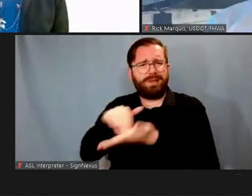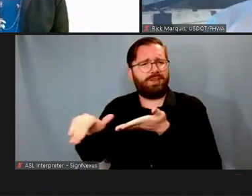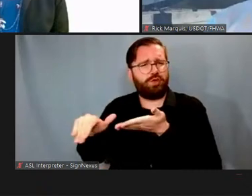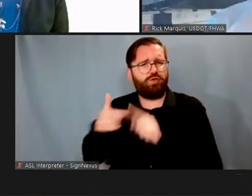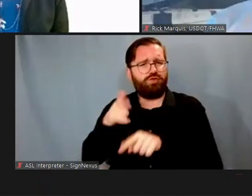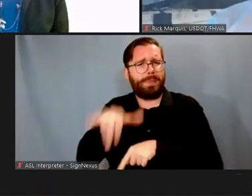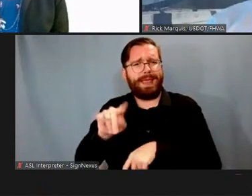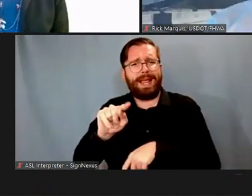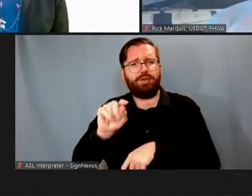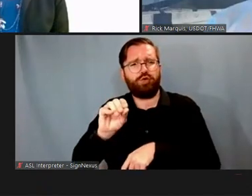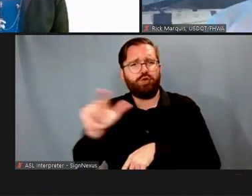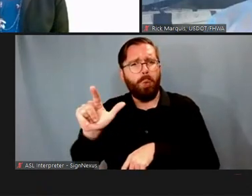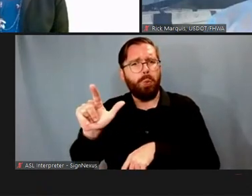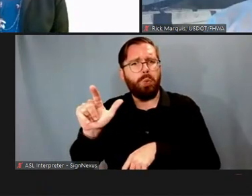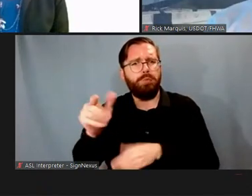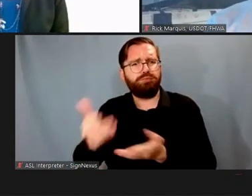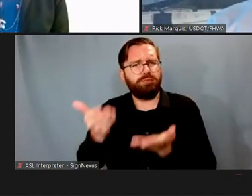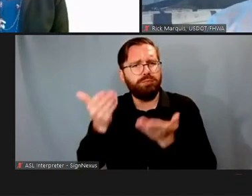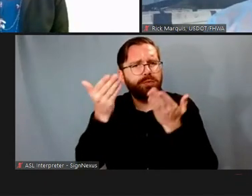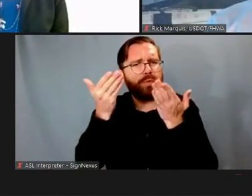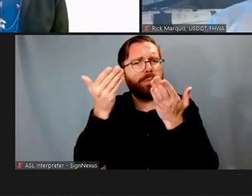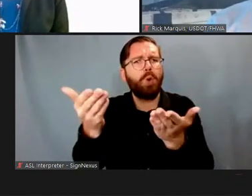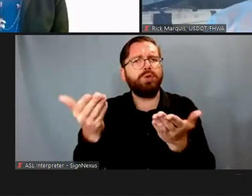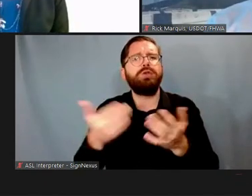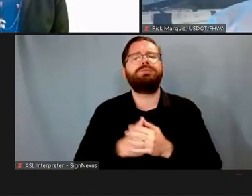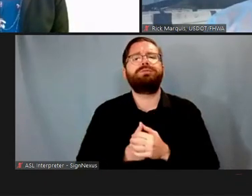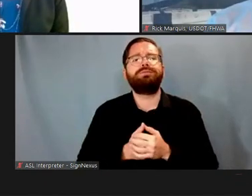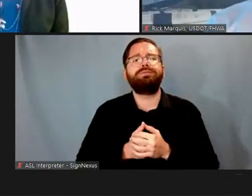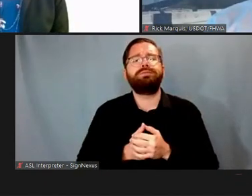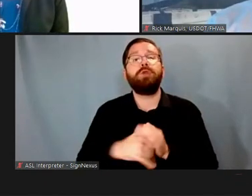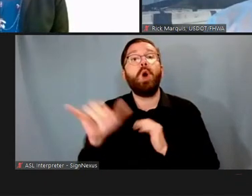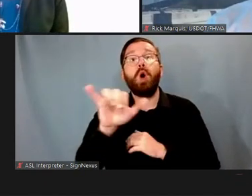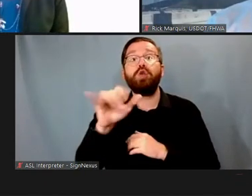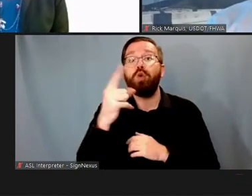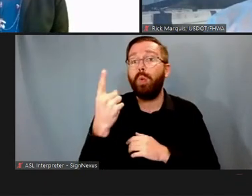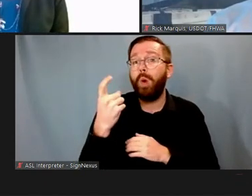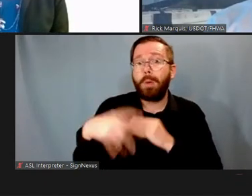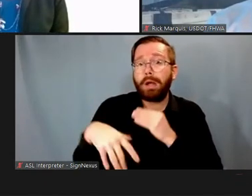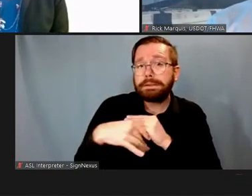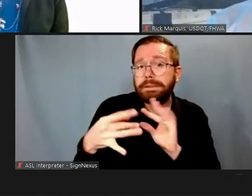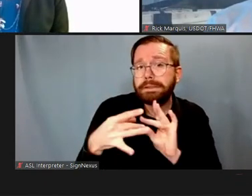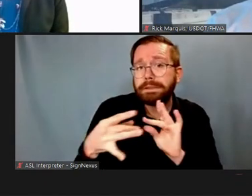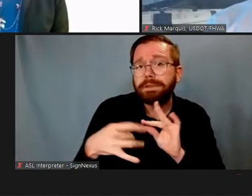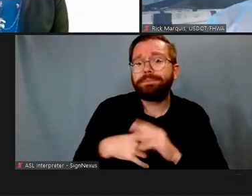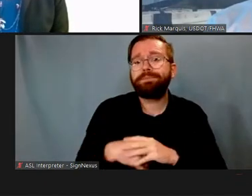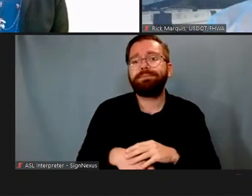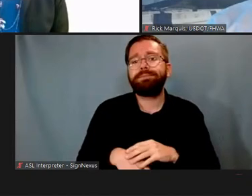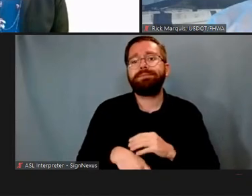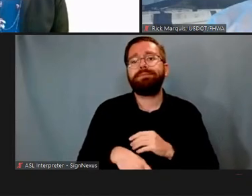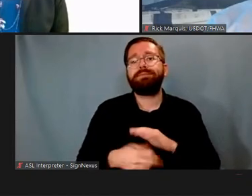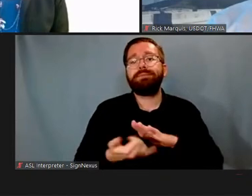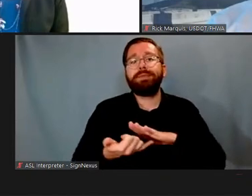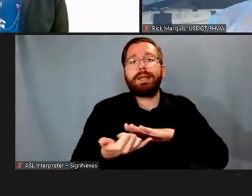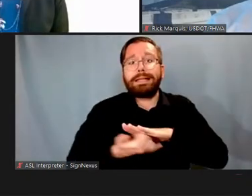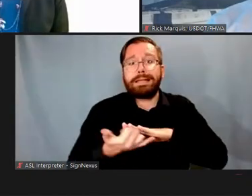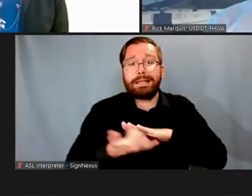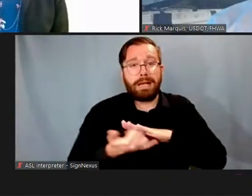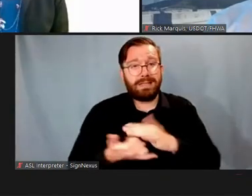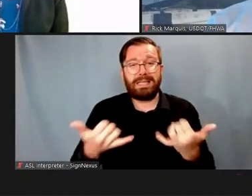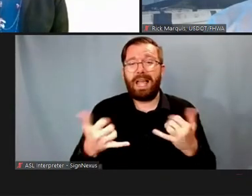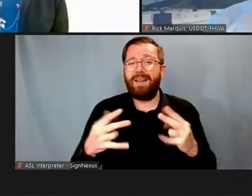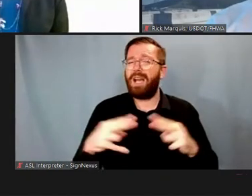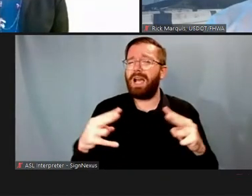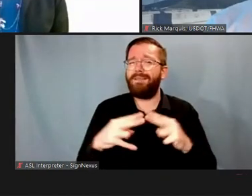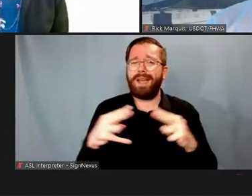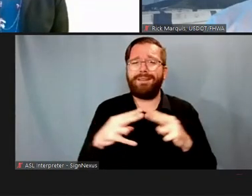proposals that you have put forth and by the way the last thing i want to mention subways are now very very dangerous and people are